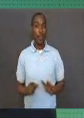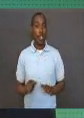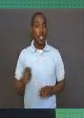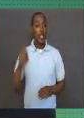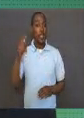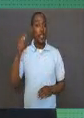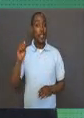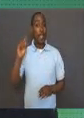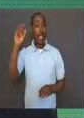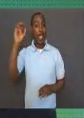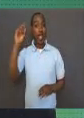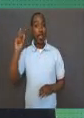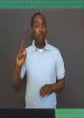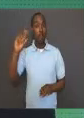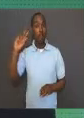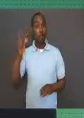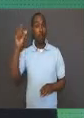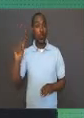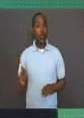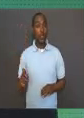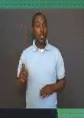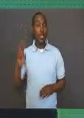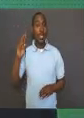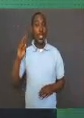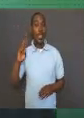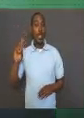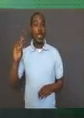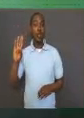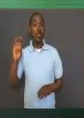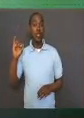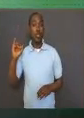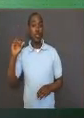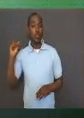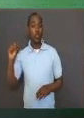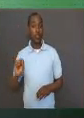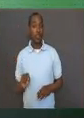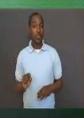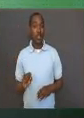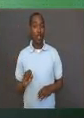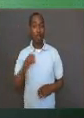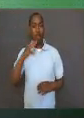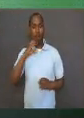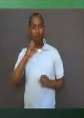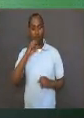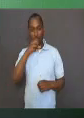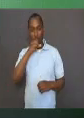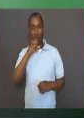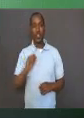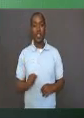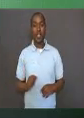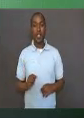typhoid, rabies, influenza, and hepatitis